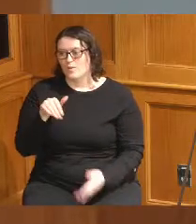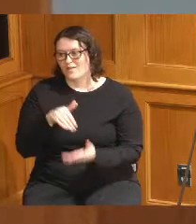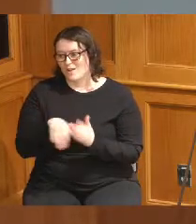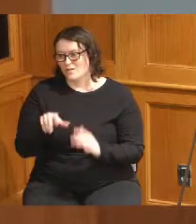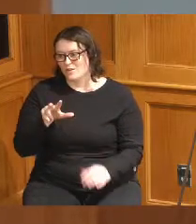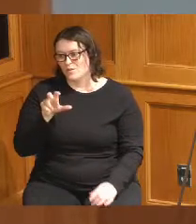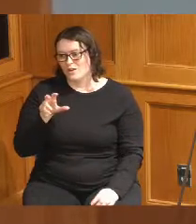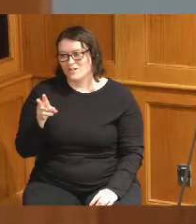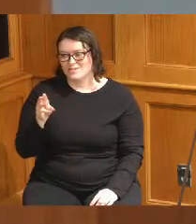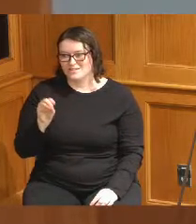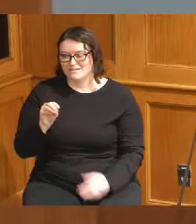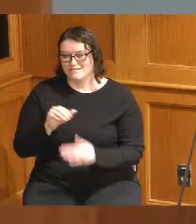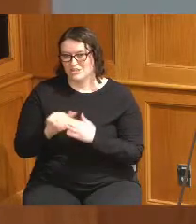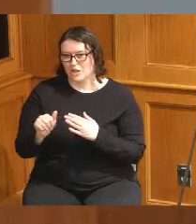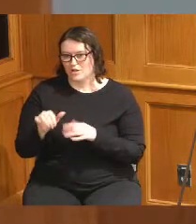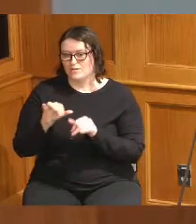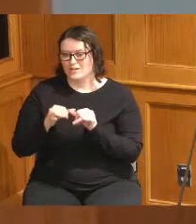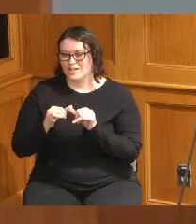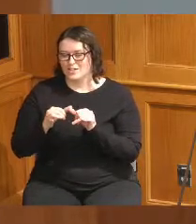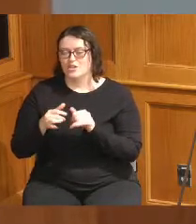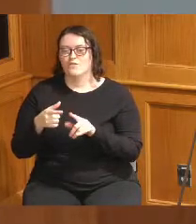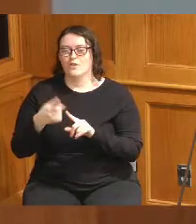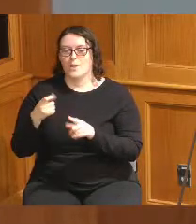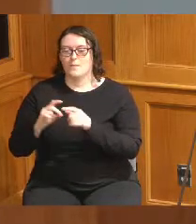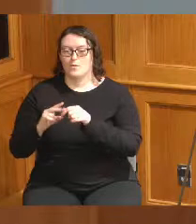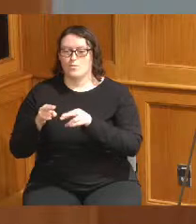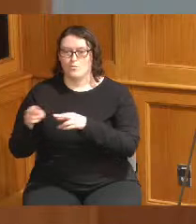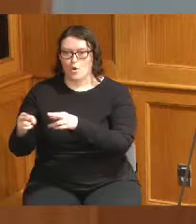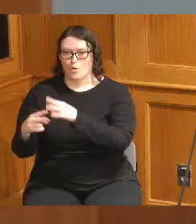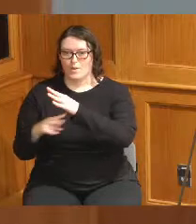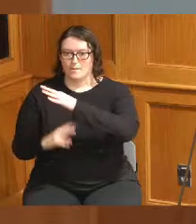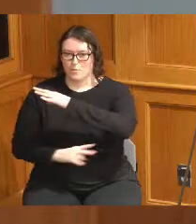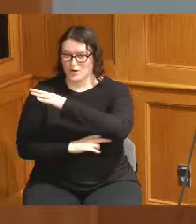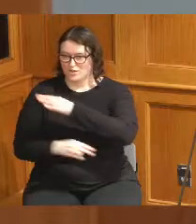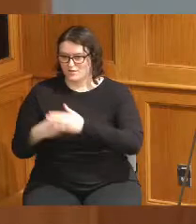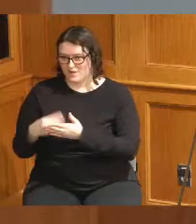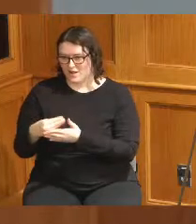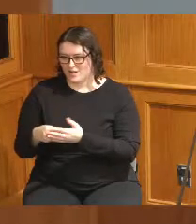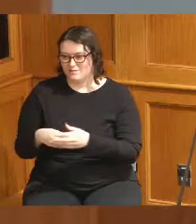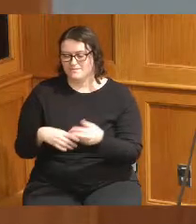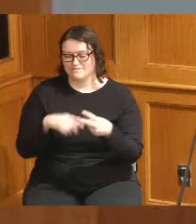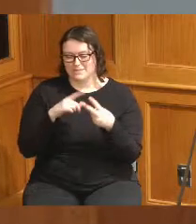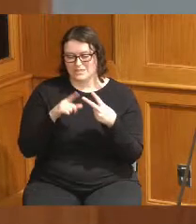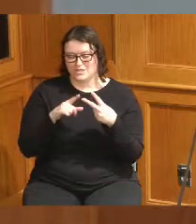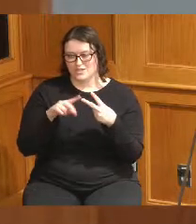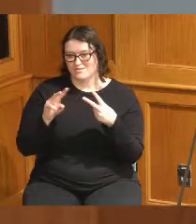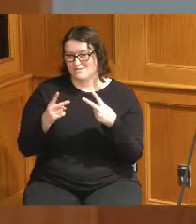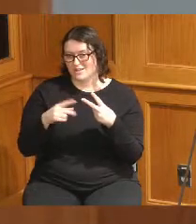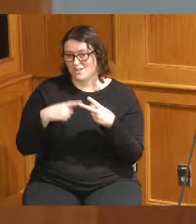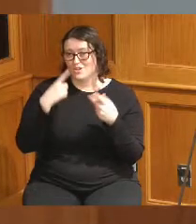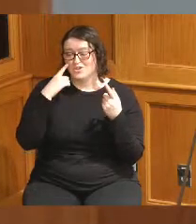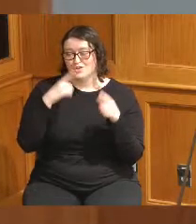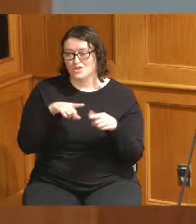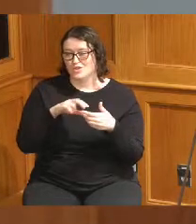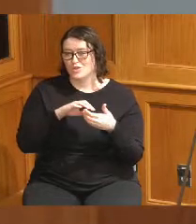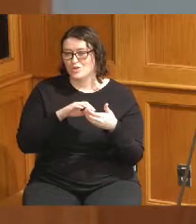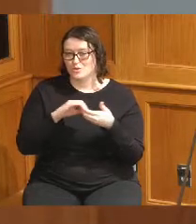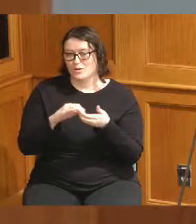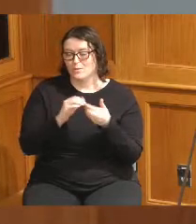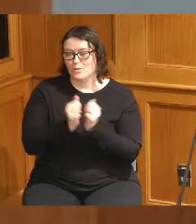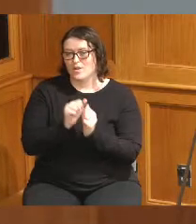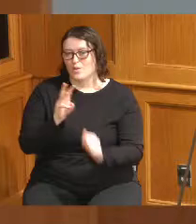$4,360 for the engineer's office out of the Road and Bridge funds. Item number 2 is a resolution for a joint agreement with Warren County